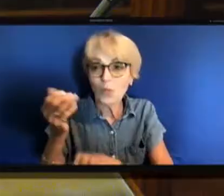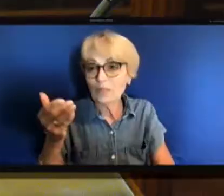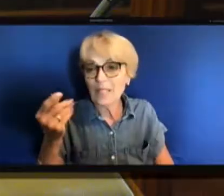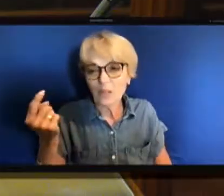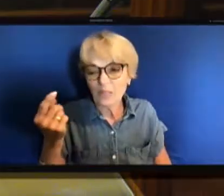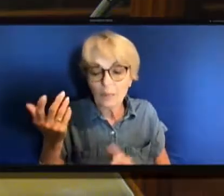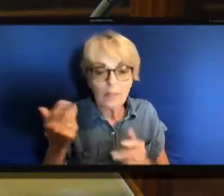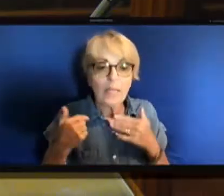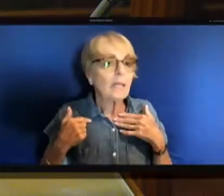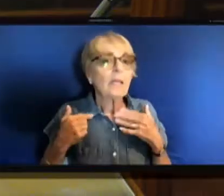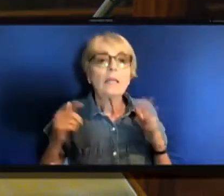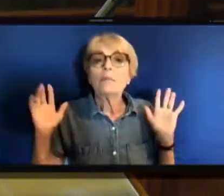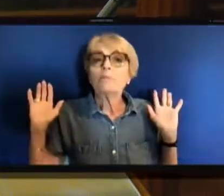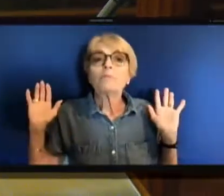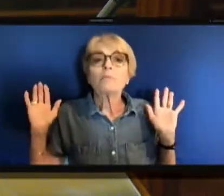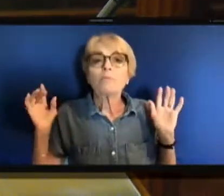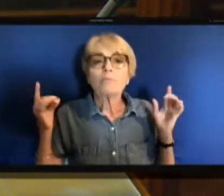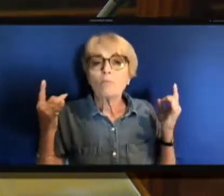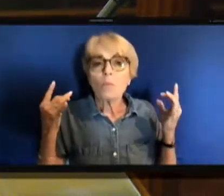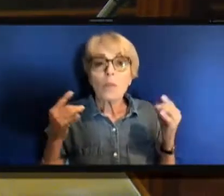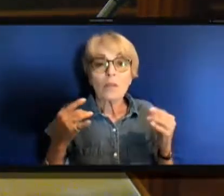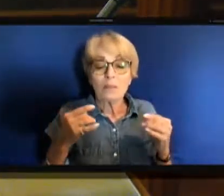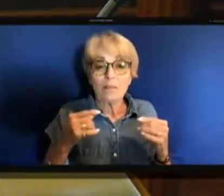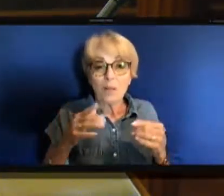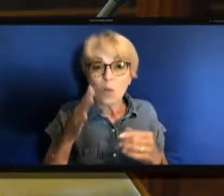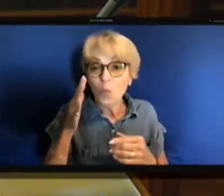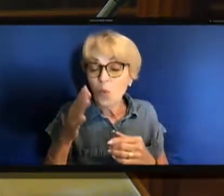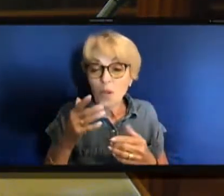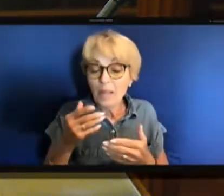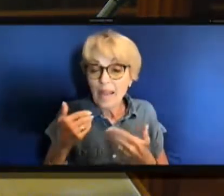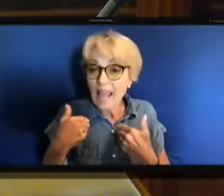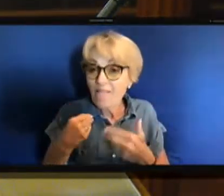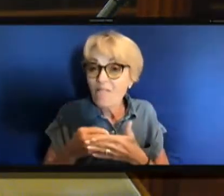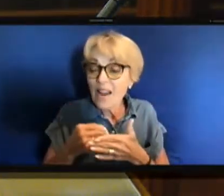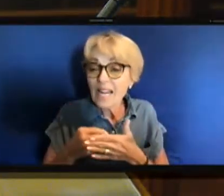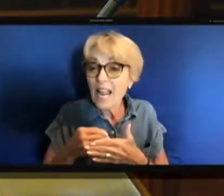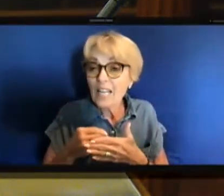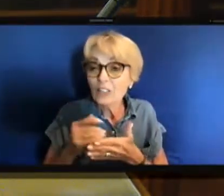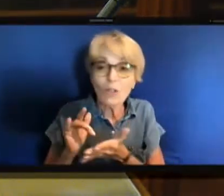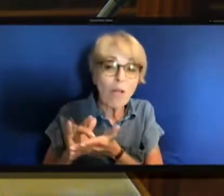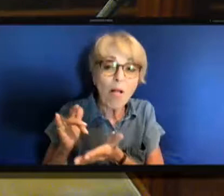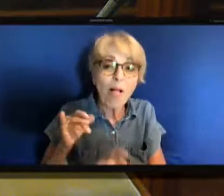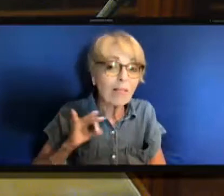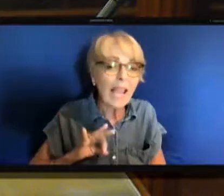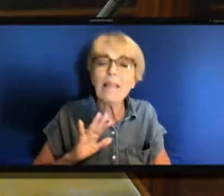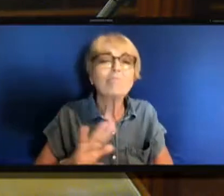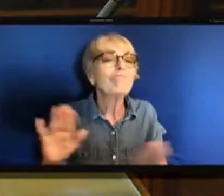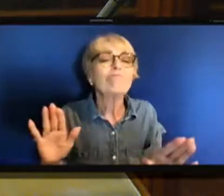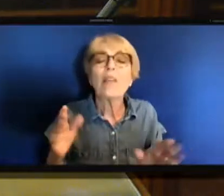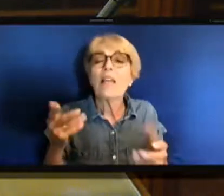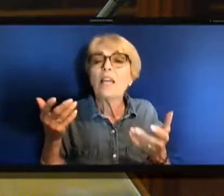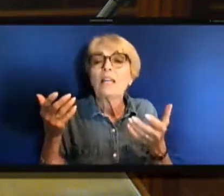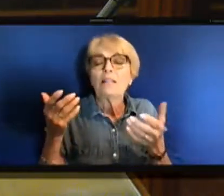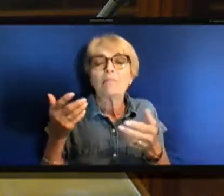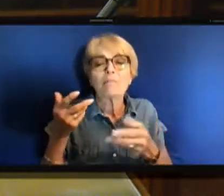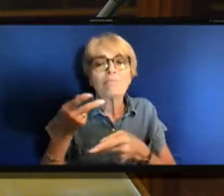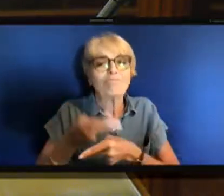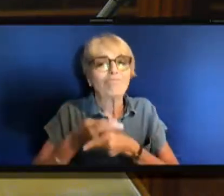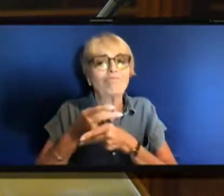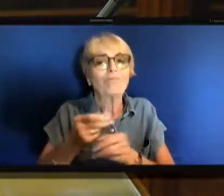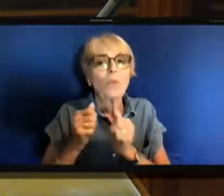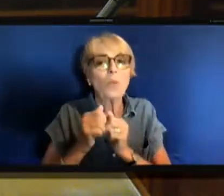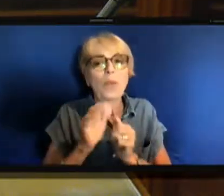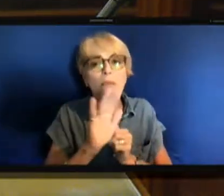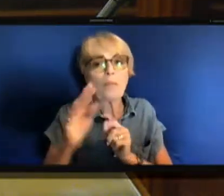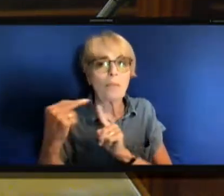they don't even, not that they even would financially gain or have any, you know, relationship with it, they just don't even want the perception. So they'll say,